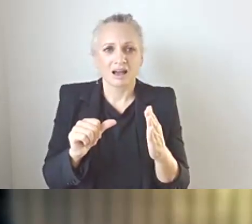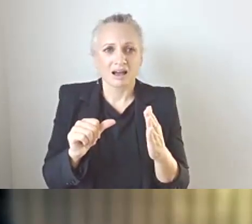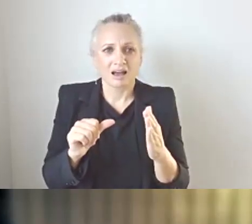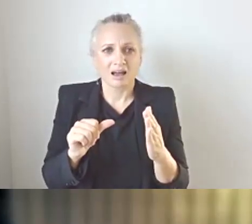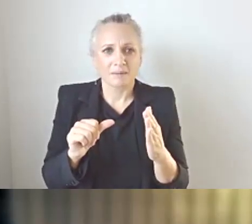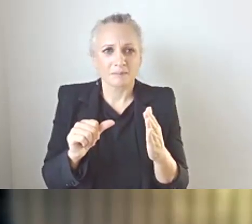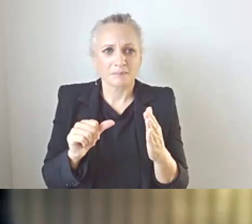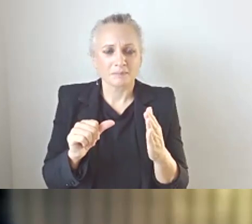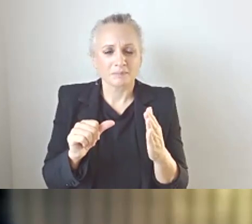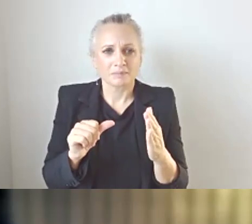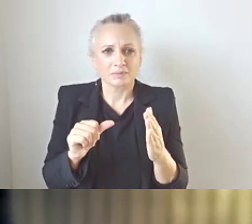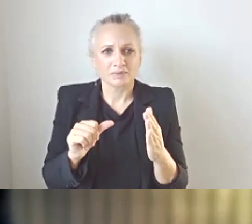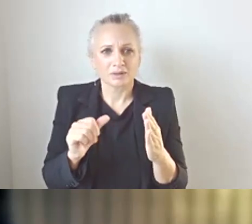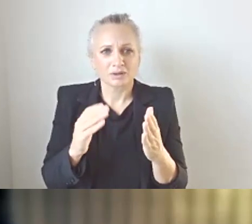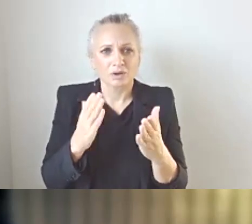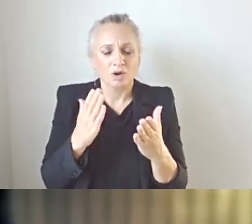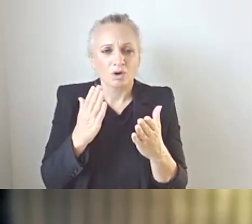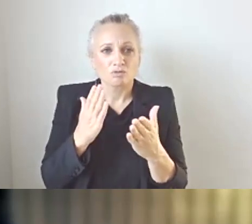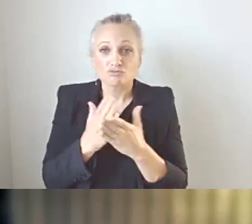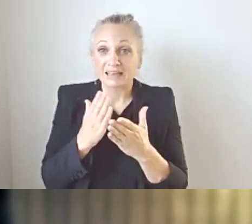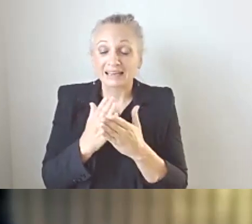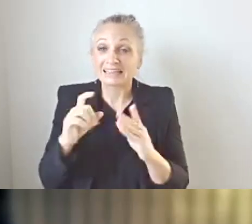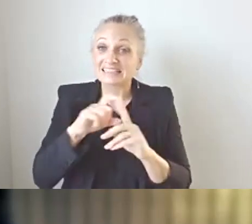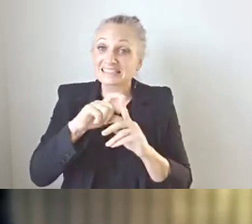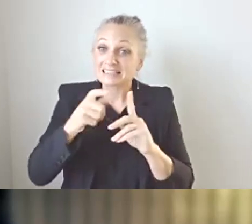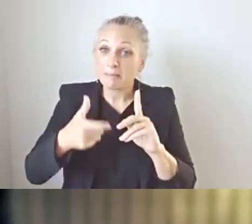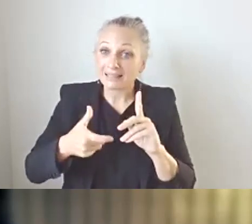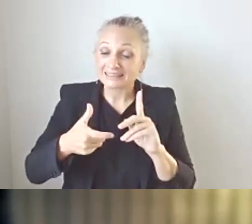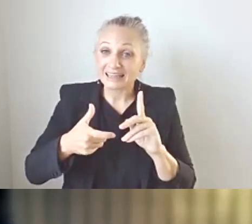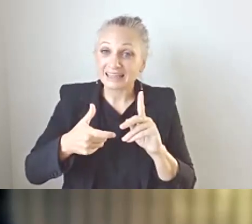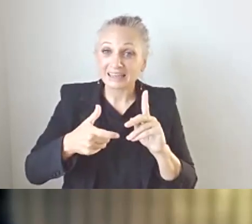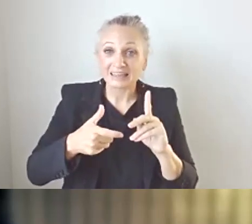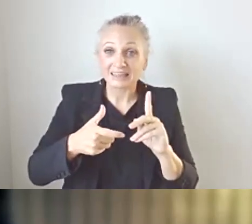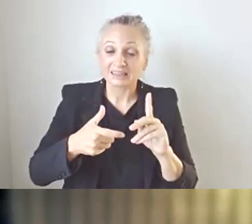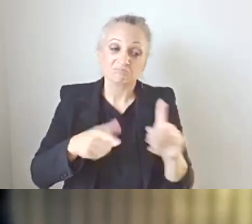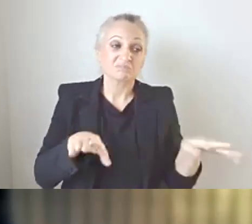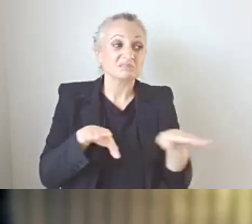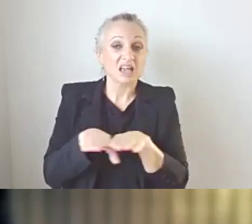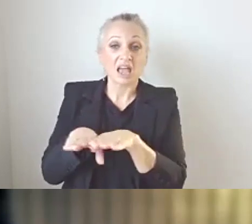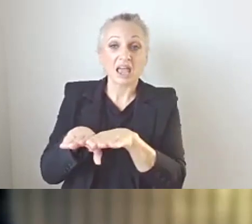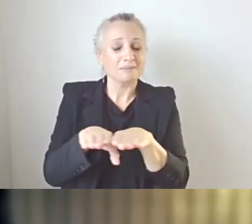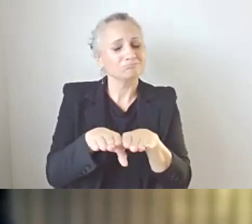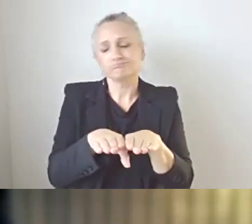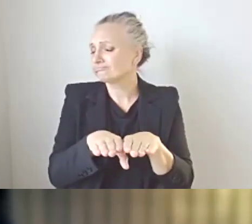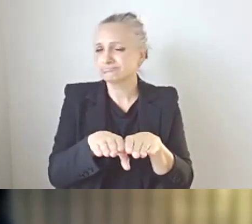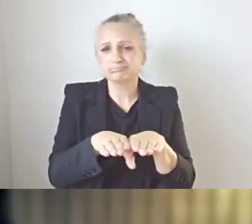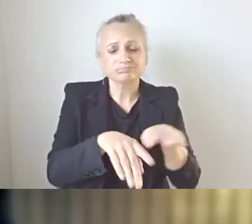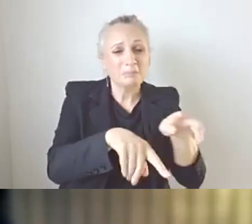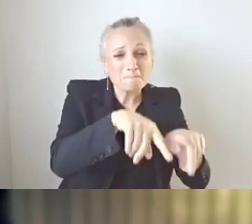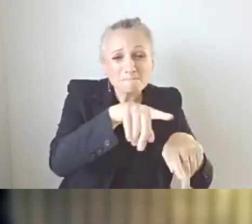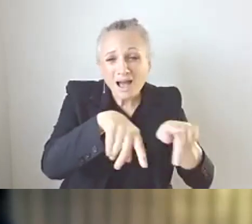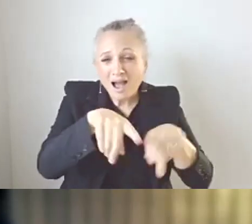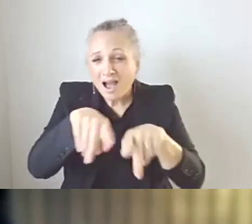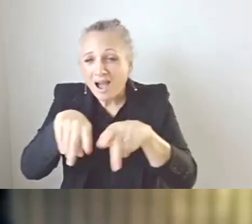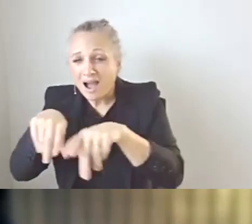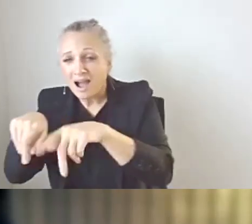disabilities come in more shapes and sizes than they realize, and bringing